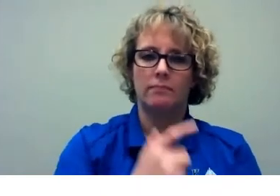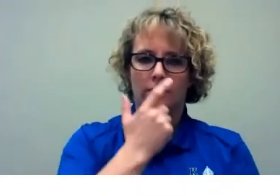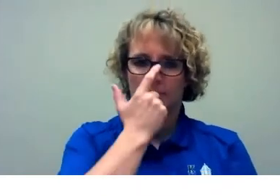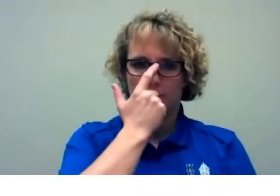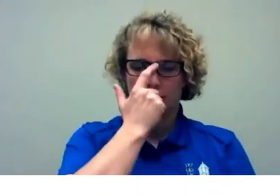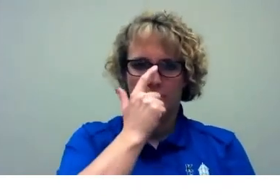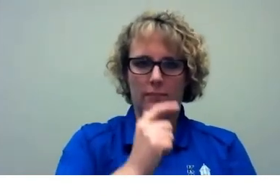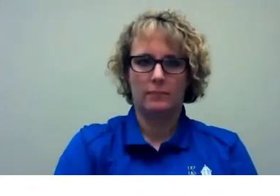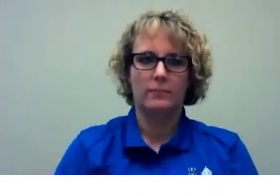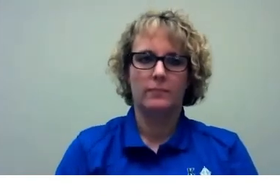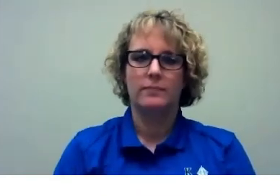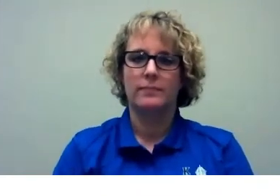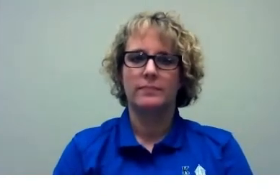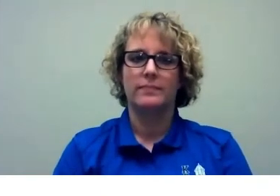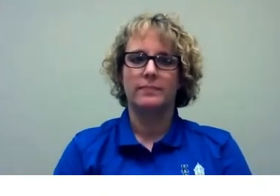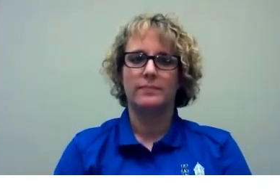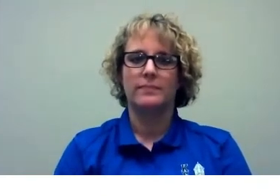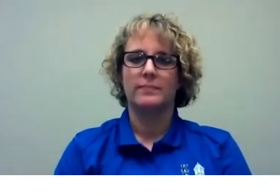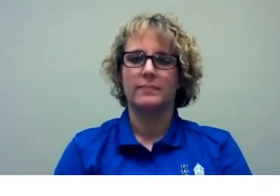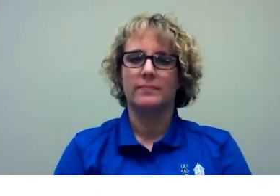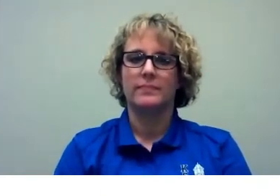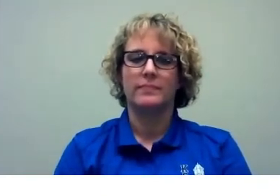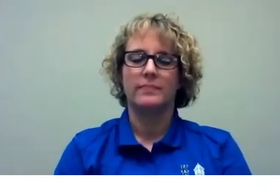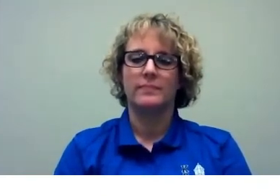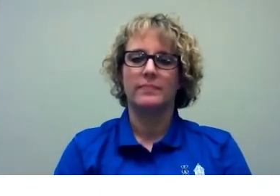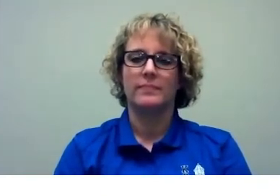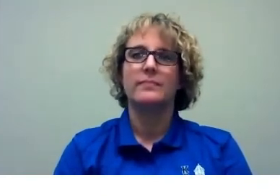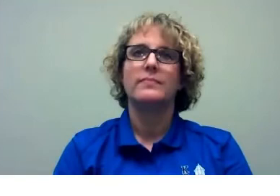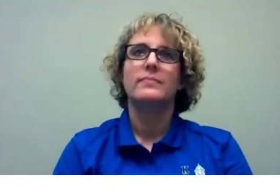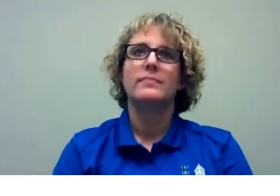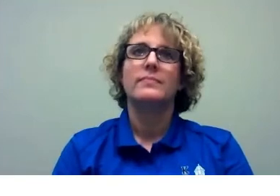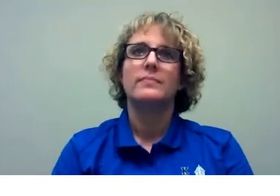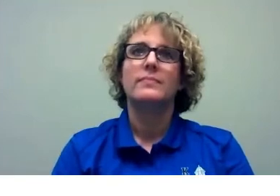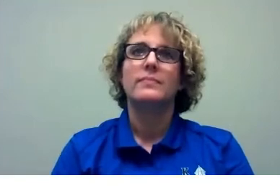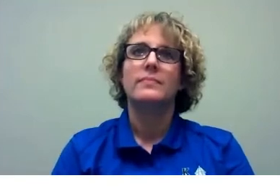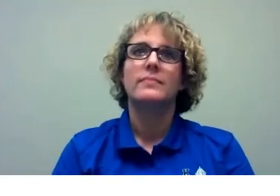make improvements in the program for the future.